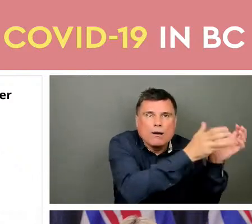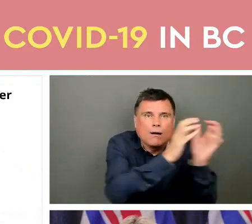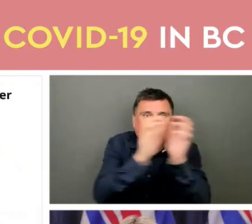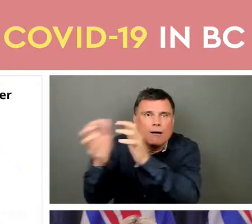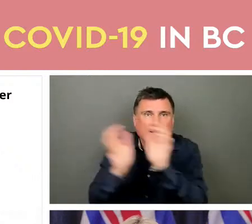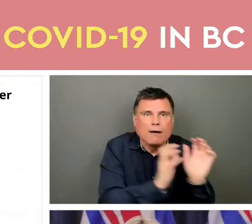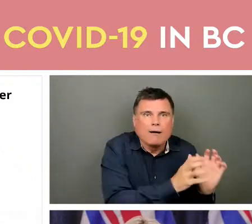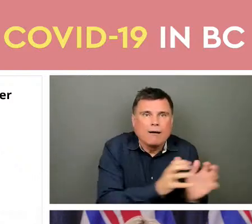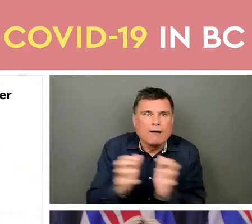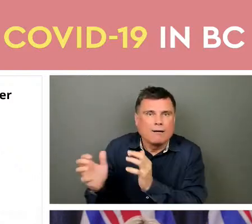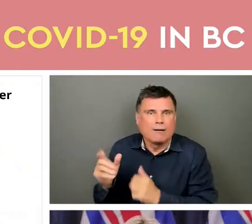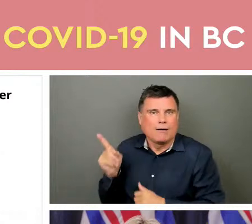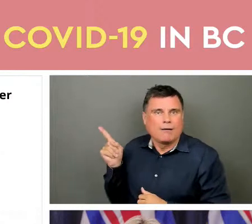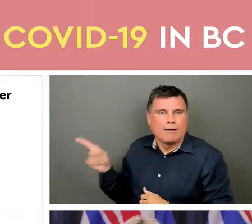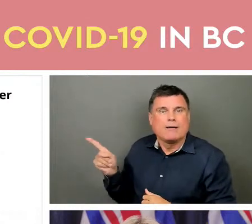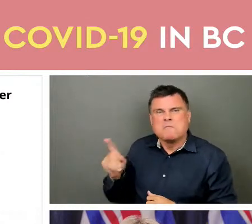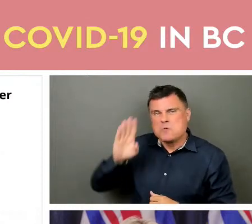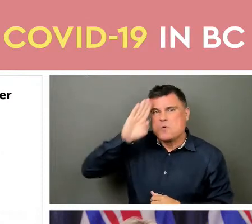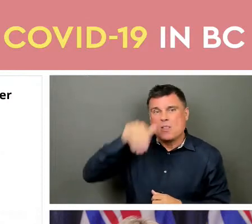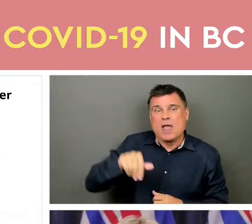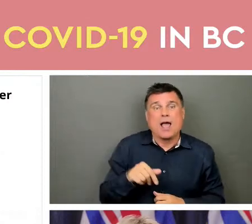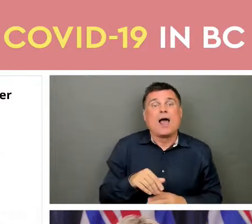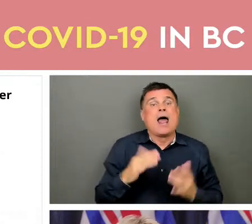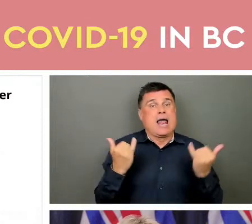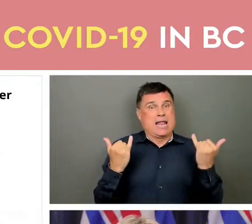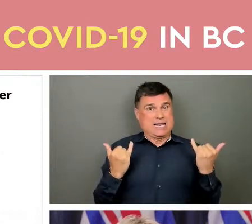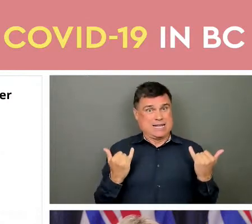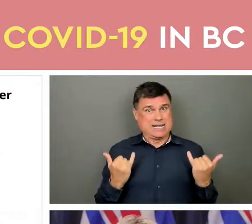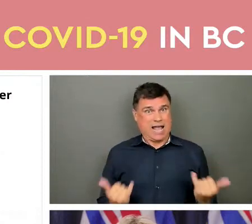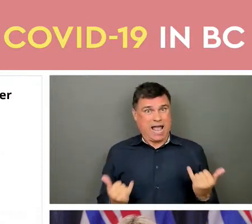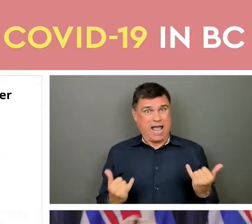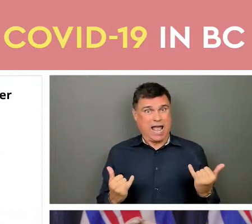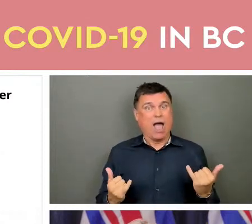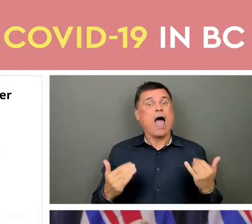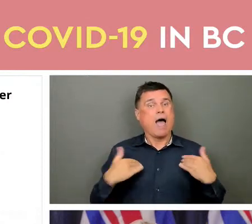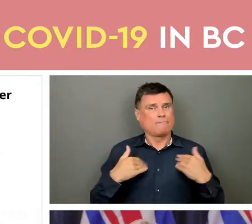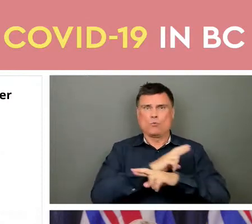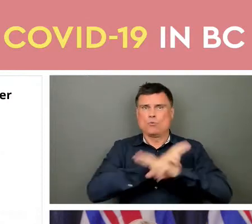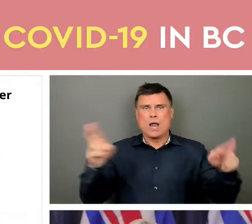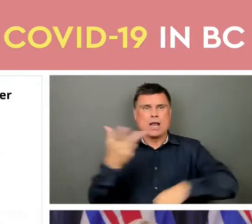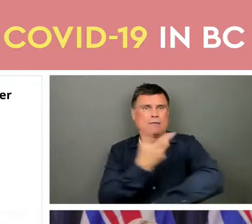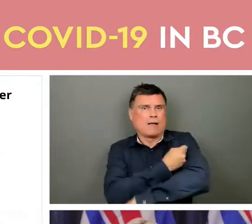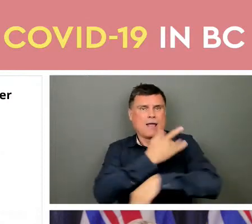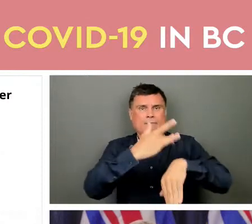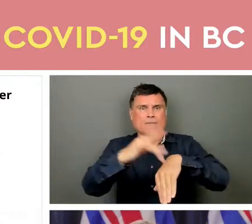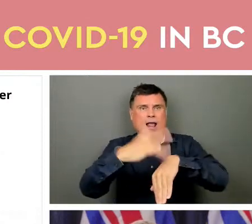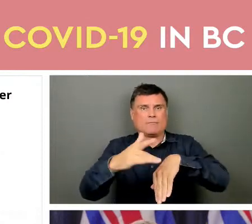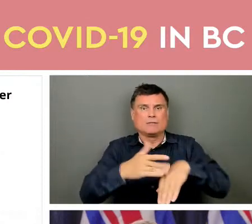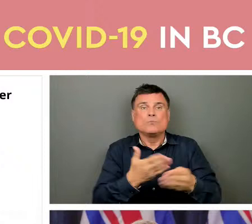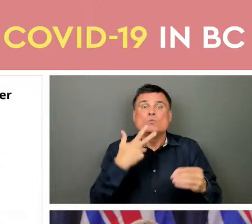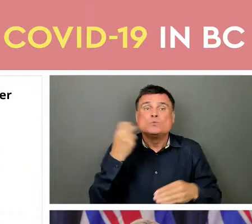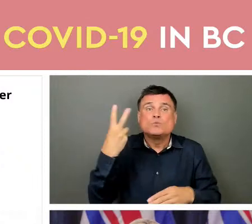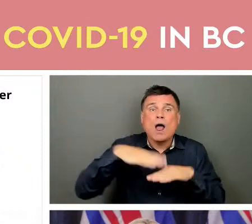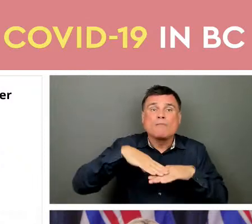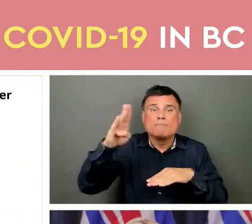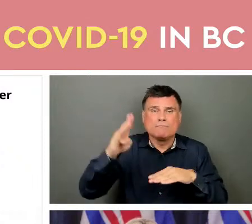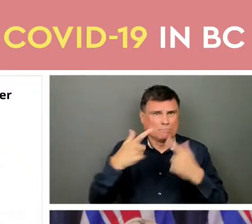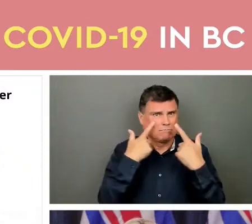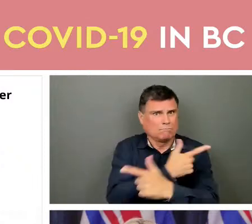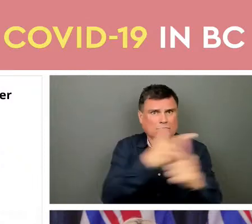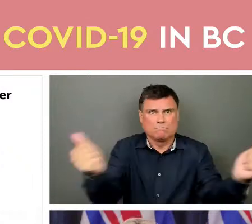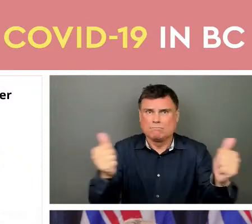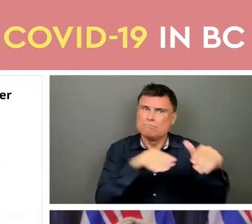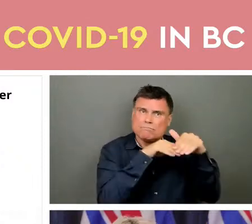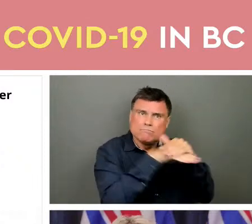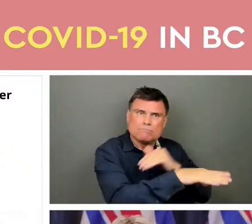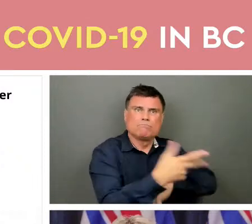into being able to access vaccine. But now we have the opportunities for everybody to be immunized with both doses in the next few